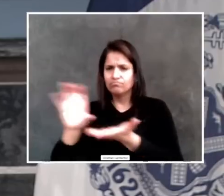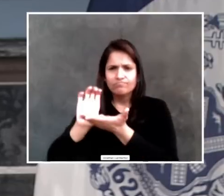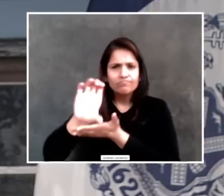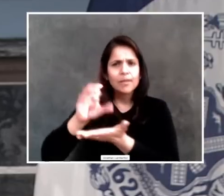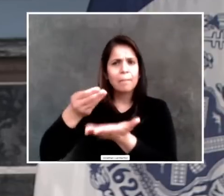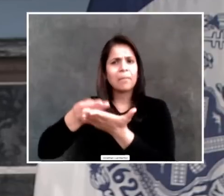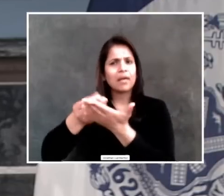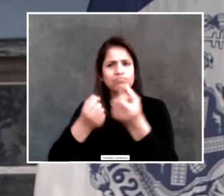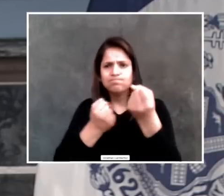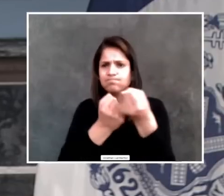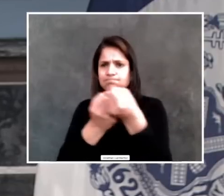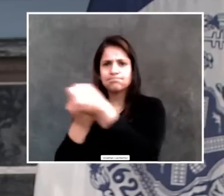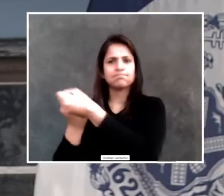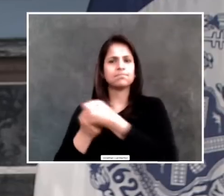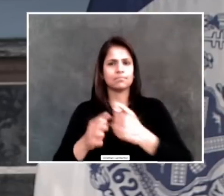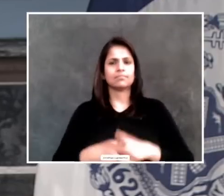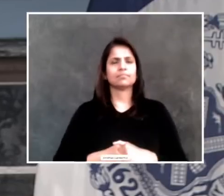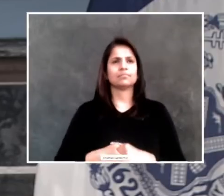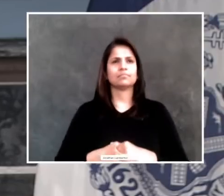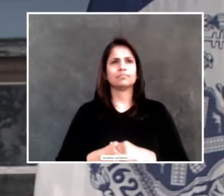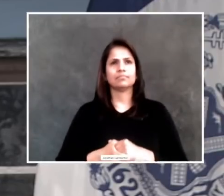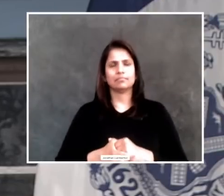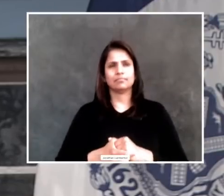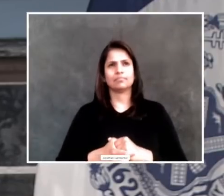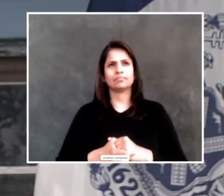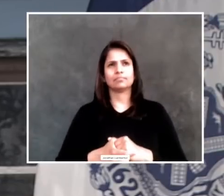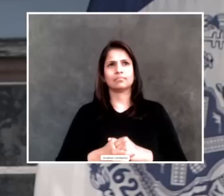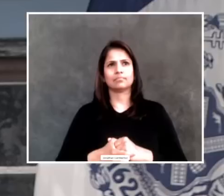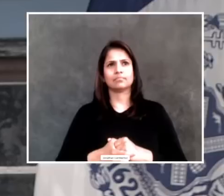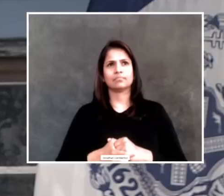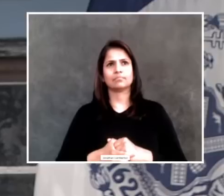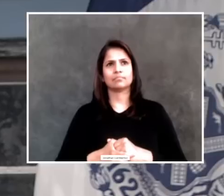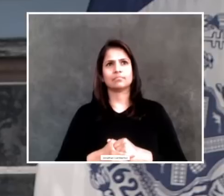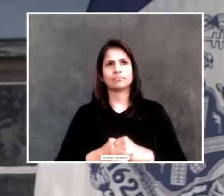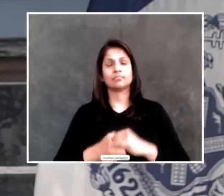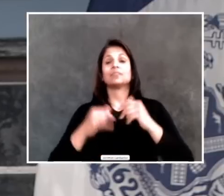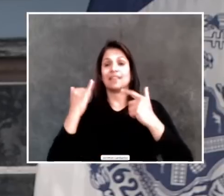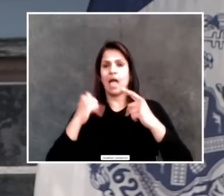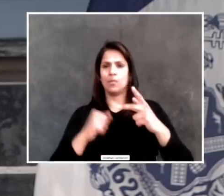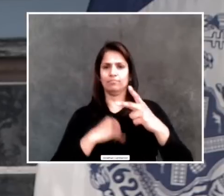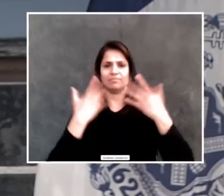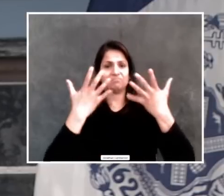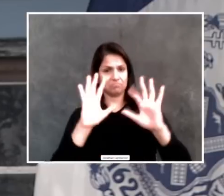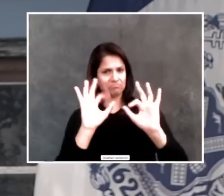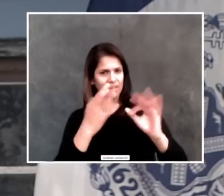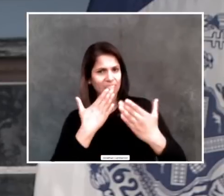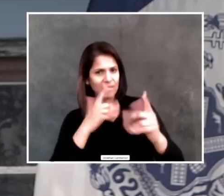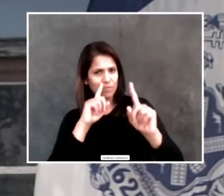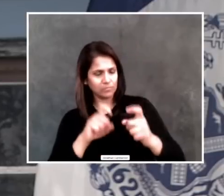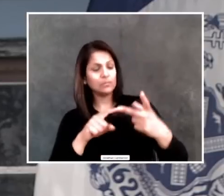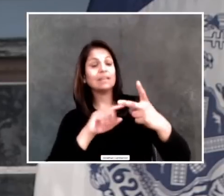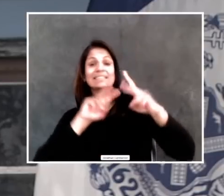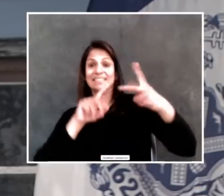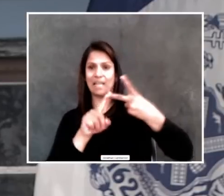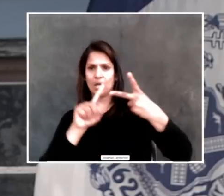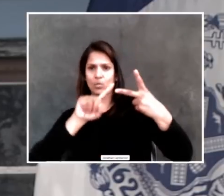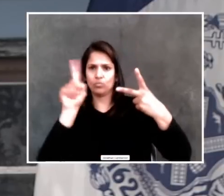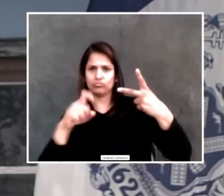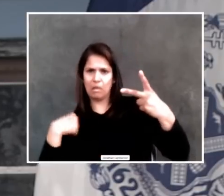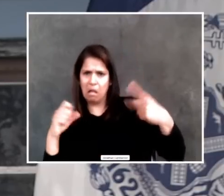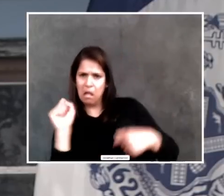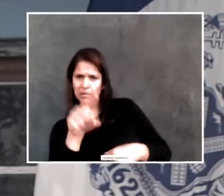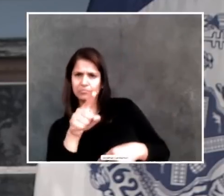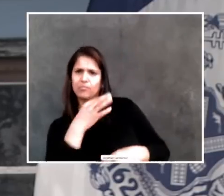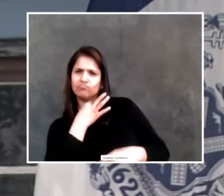home is COVID-19. And some people are dying directly of it, and some people are dying indirectly of it, but it is the